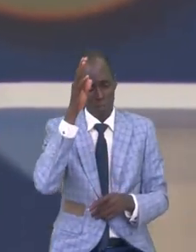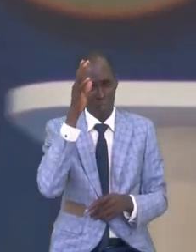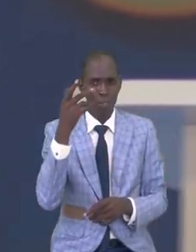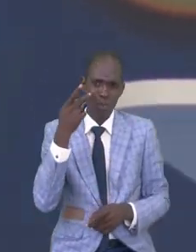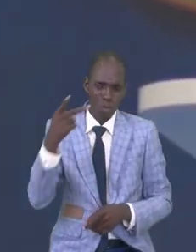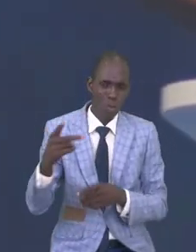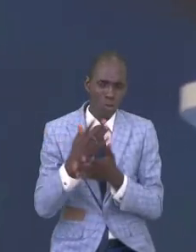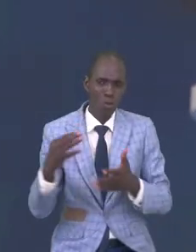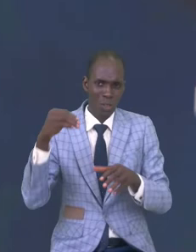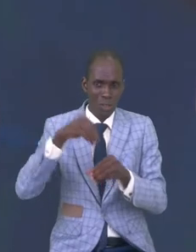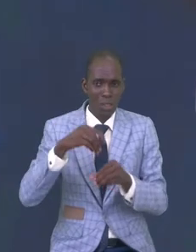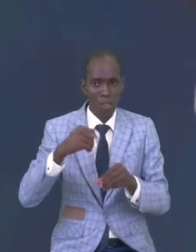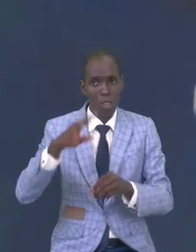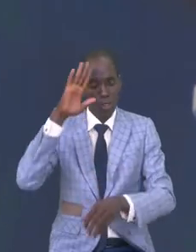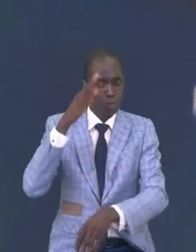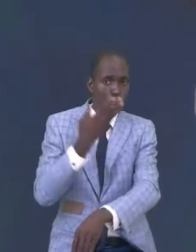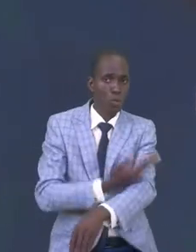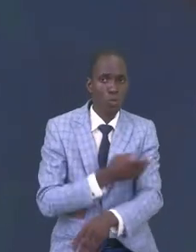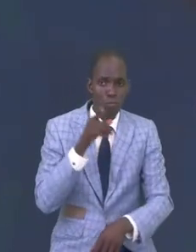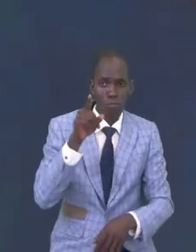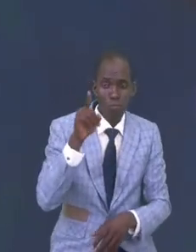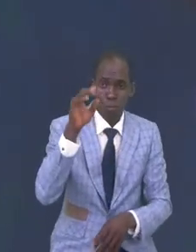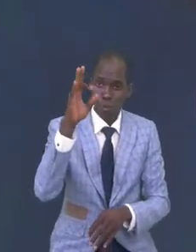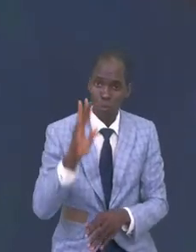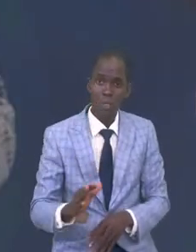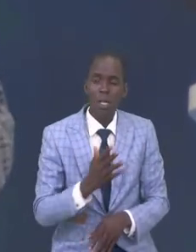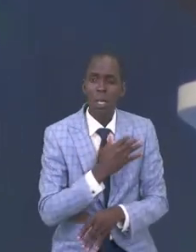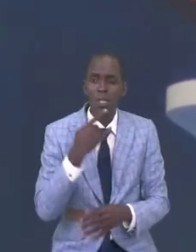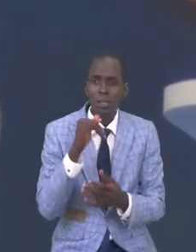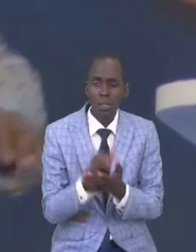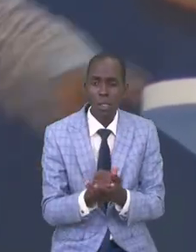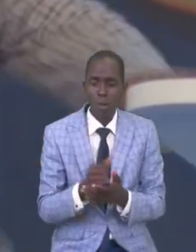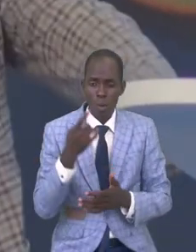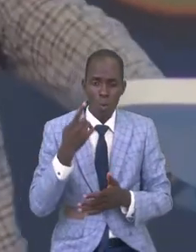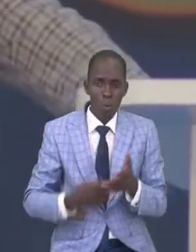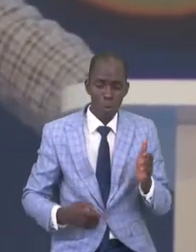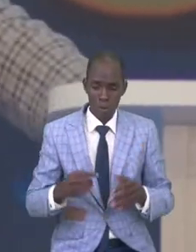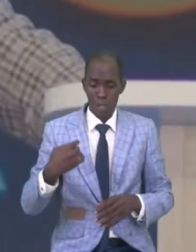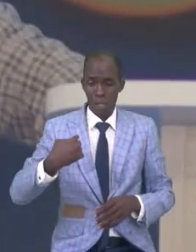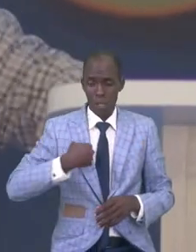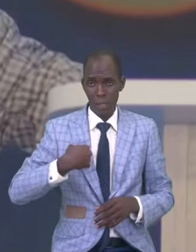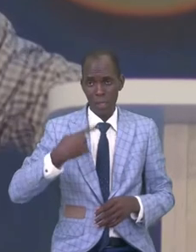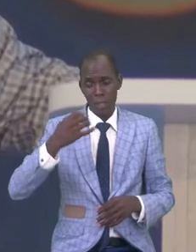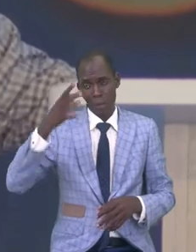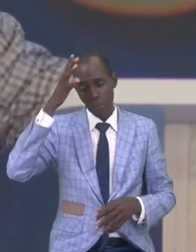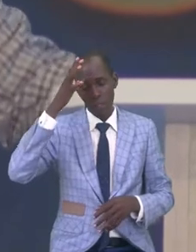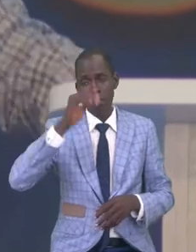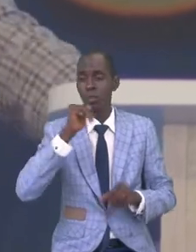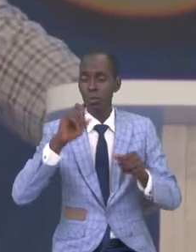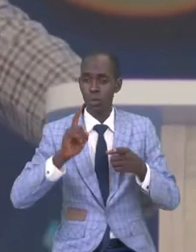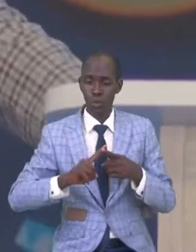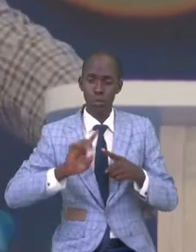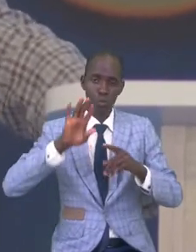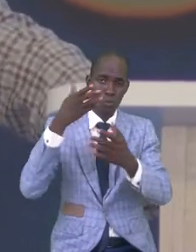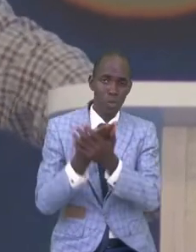and what he couldn't achieve, he said, I will spend everything on you